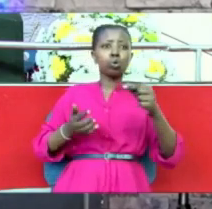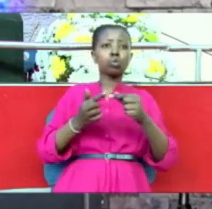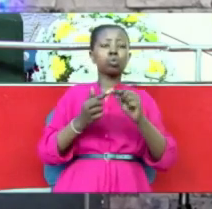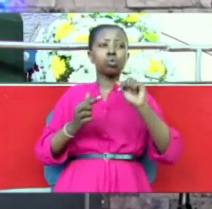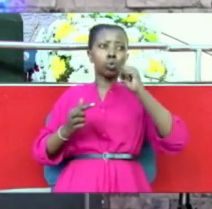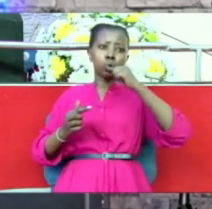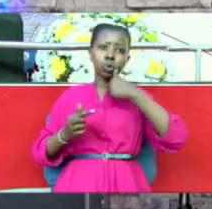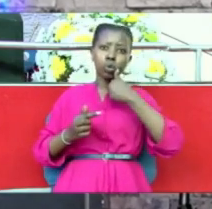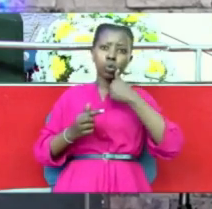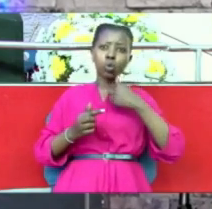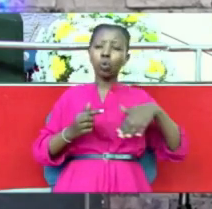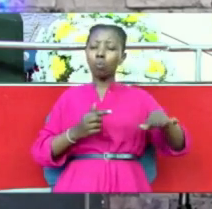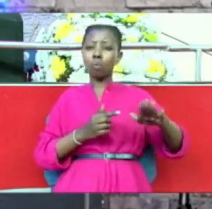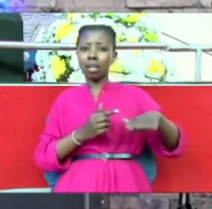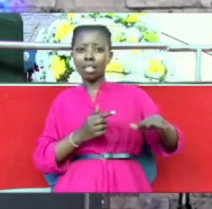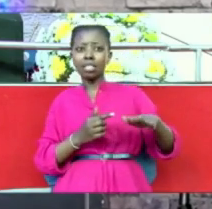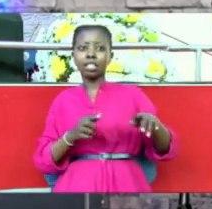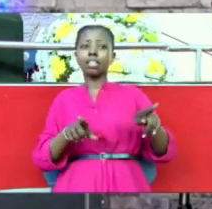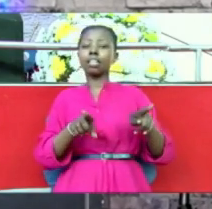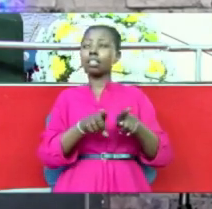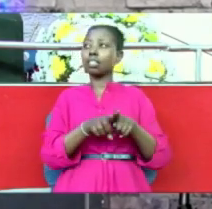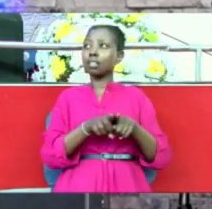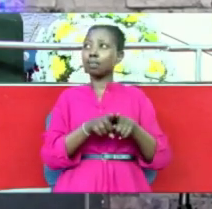to go and get